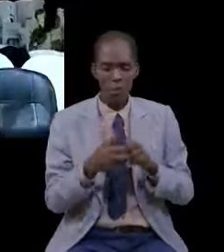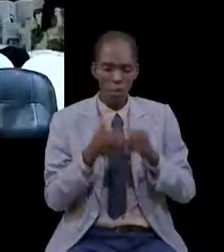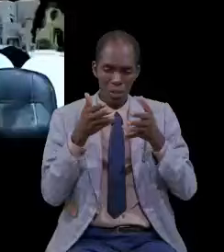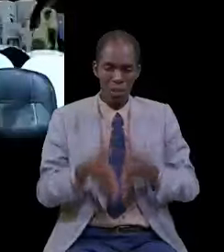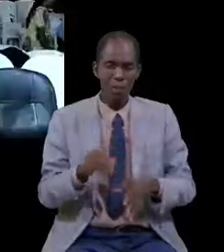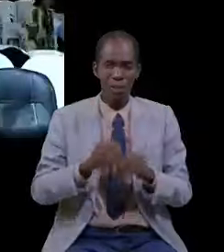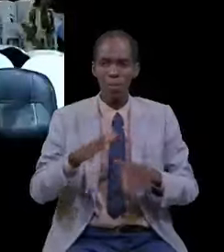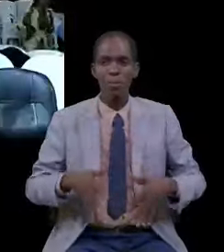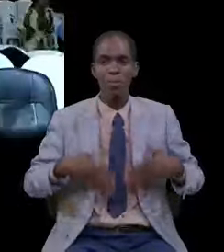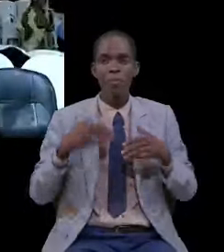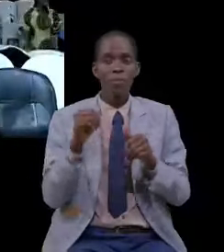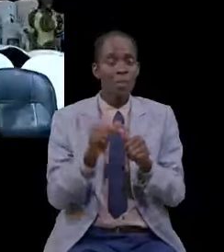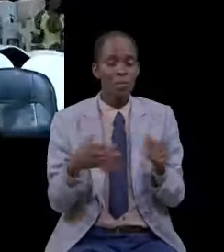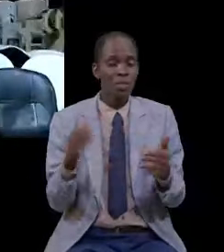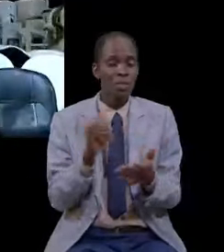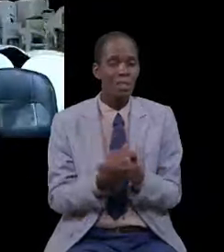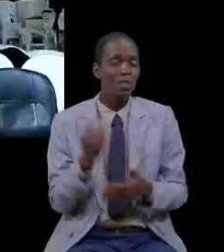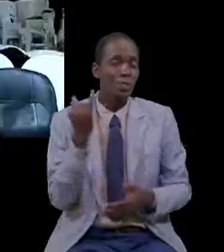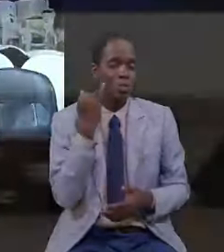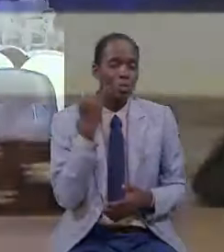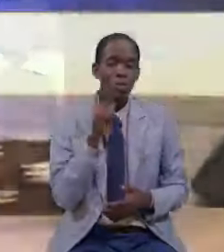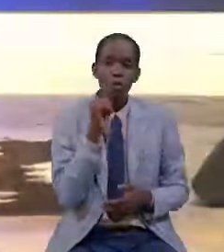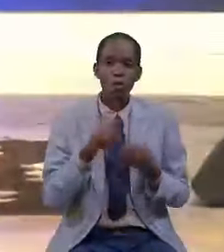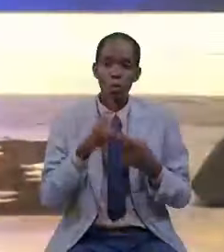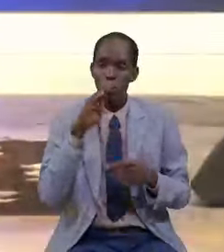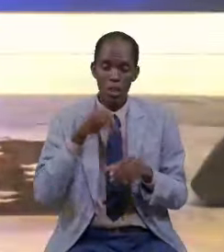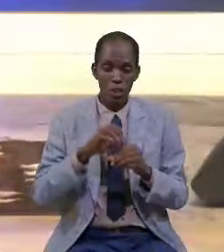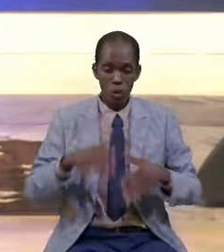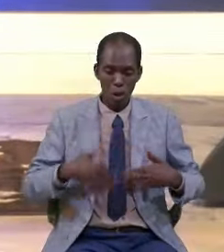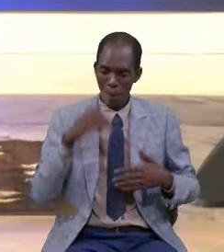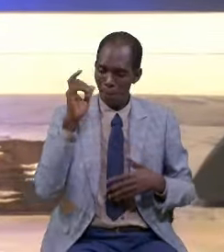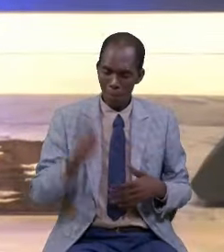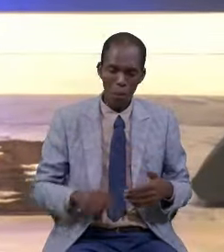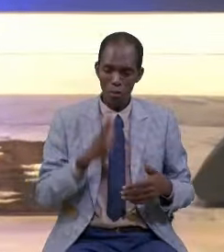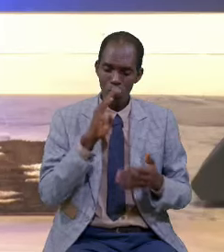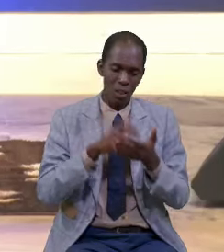Everything that should not be in your life must get out today.